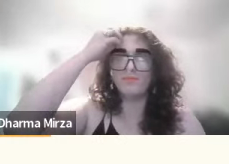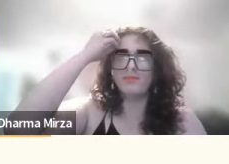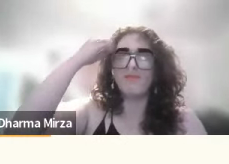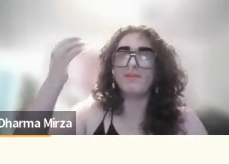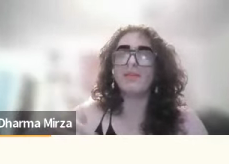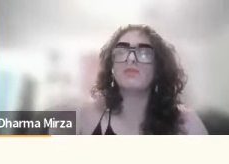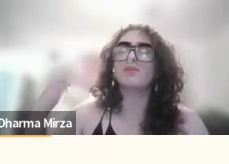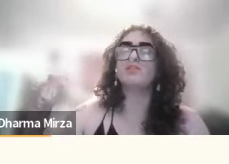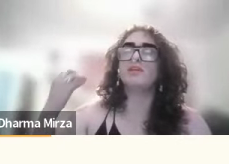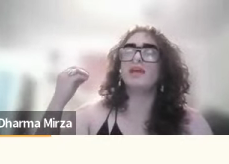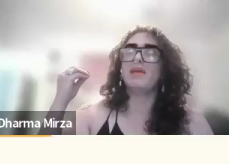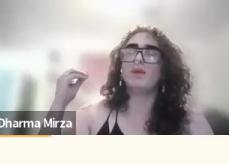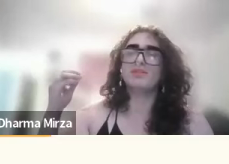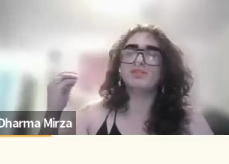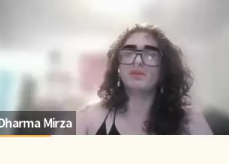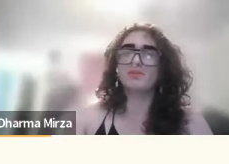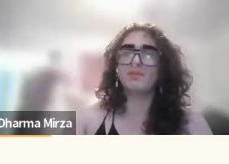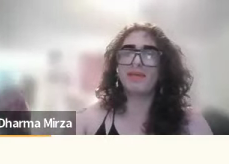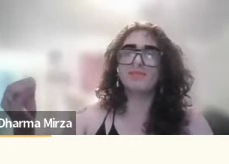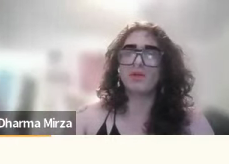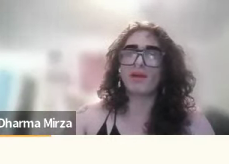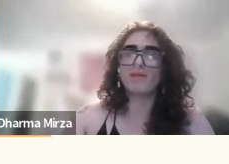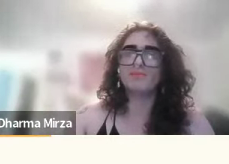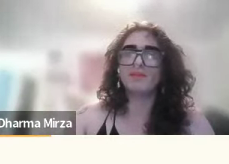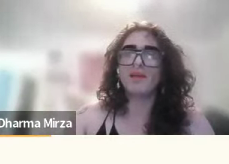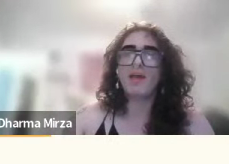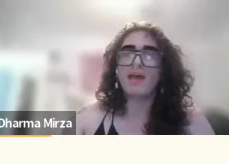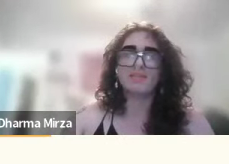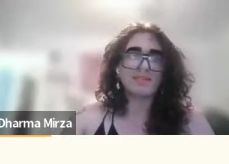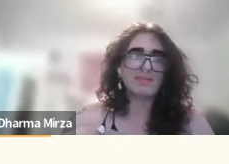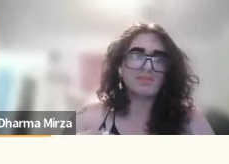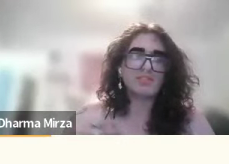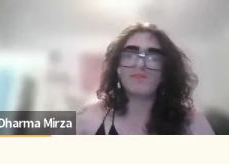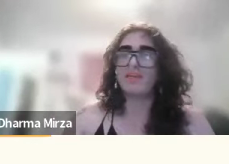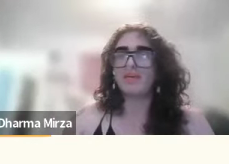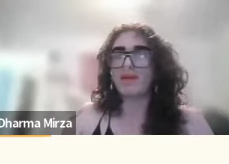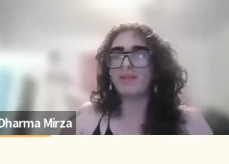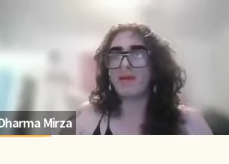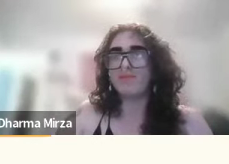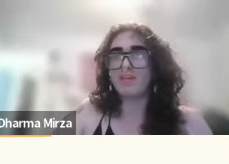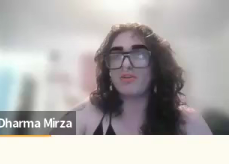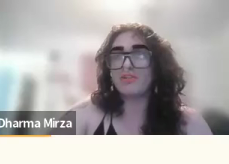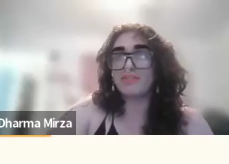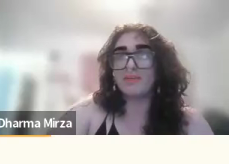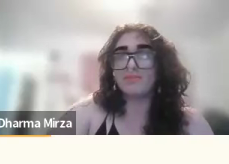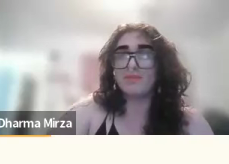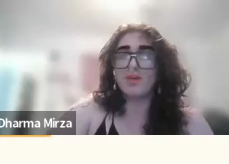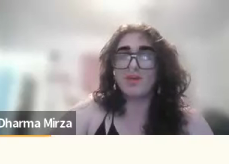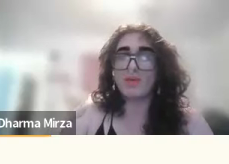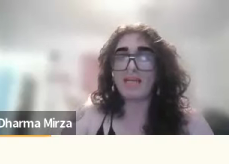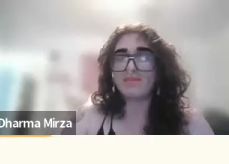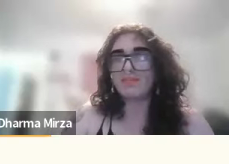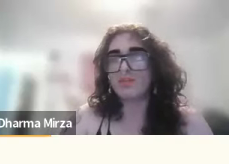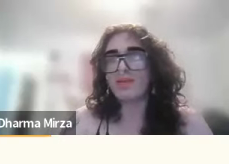these definitely Christian and Western spiritually based programs and expecting them to just fit in, right? They might have gendered systems